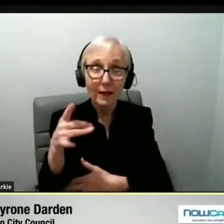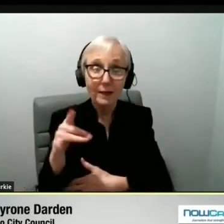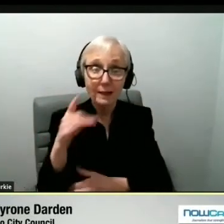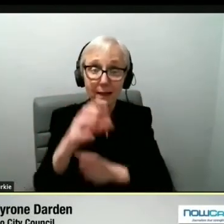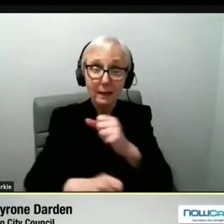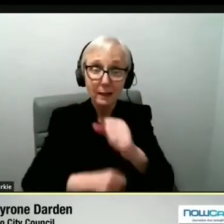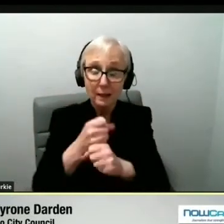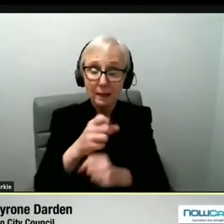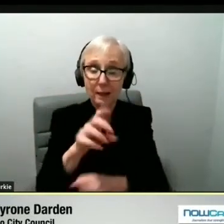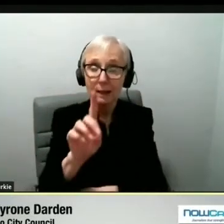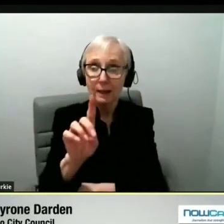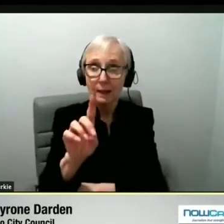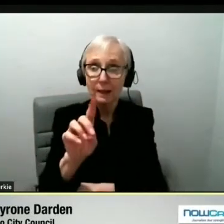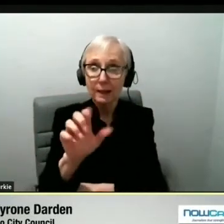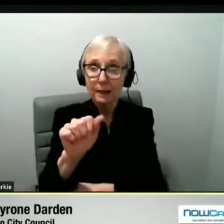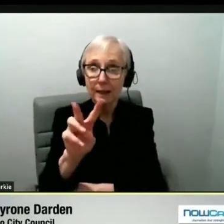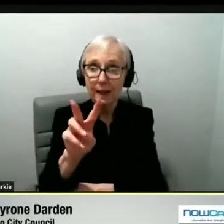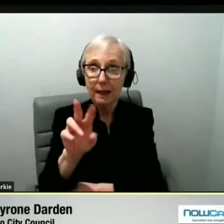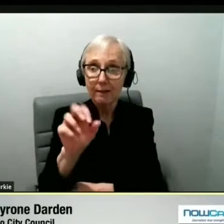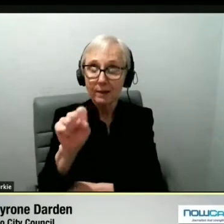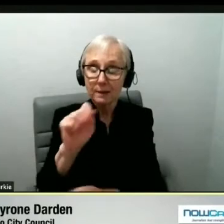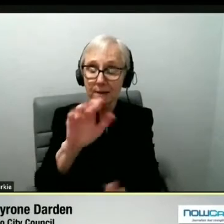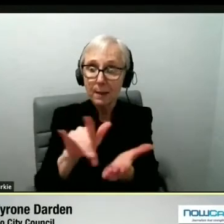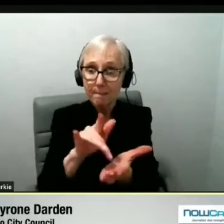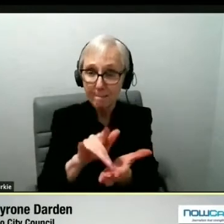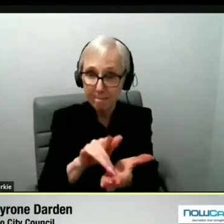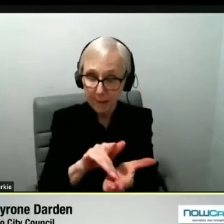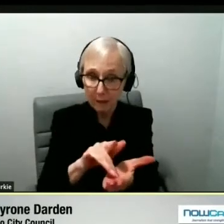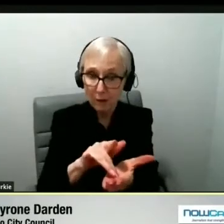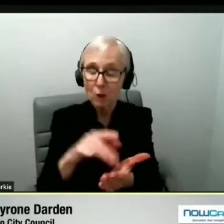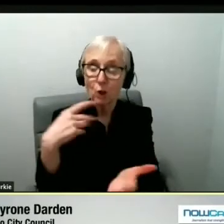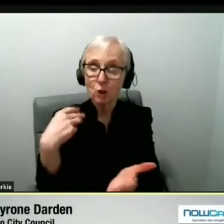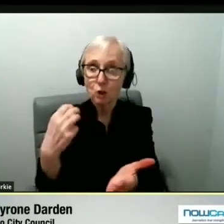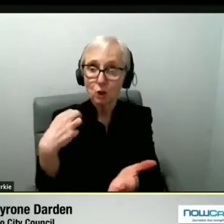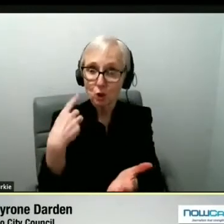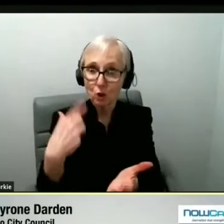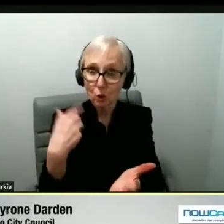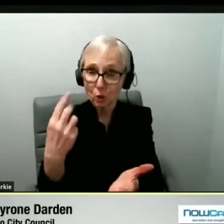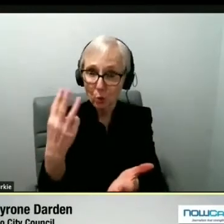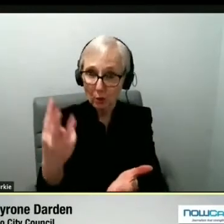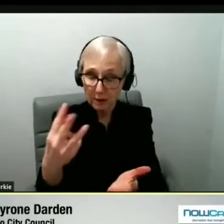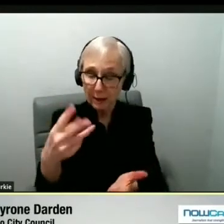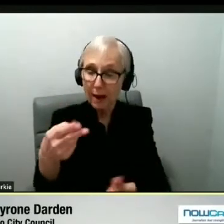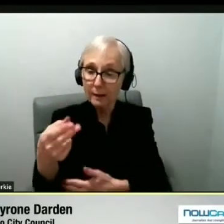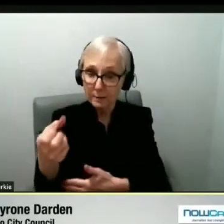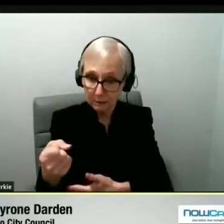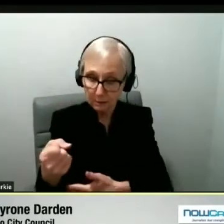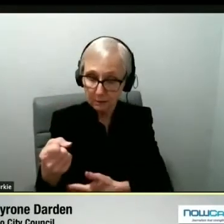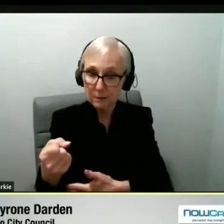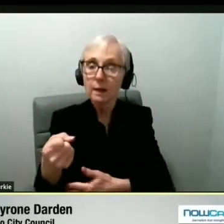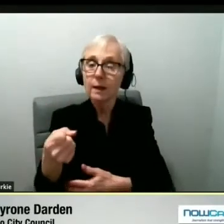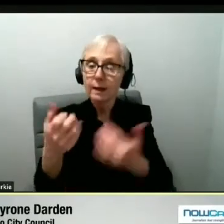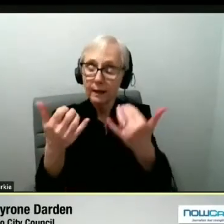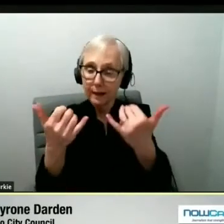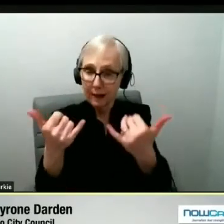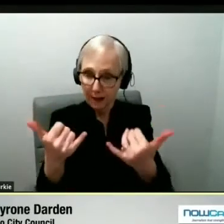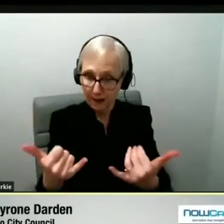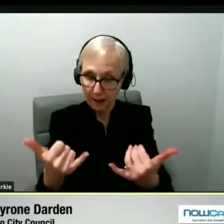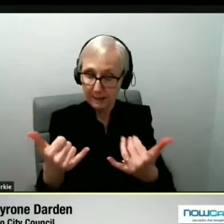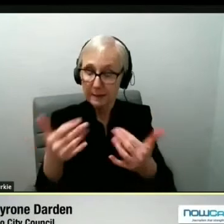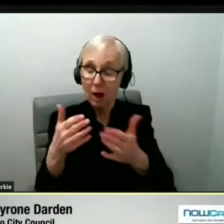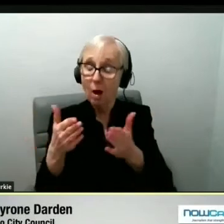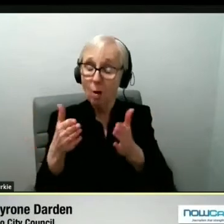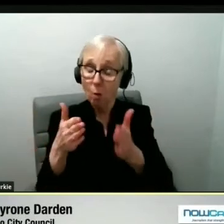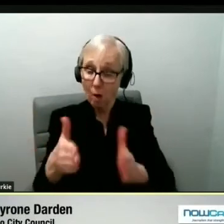Davis Middle School, Sam Houston High School, and now at George Gervin Academy. And I understand that education is our vehicle out of poverty. It's